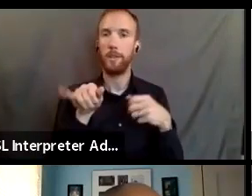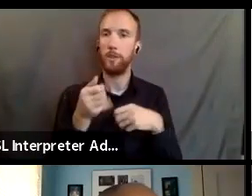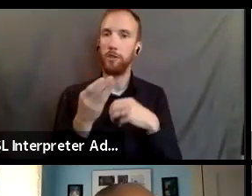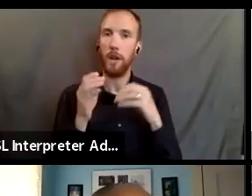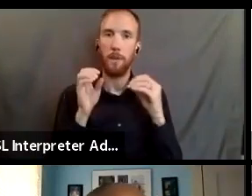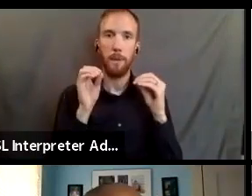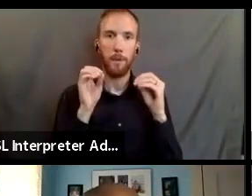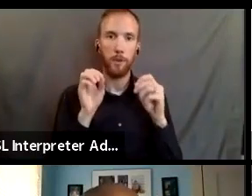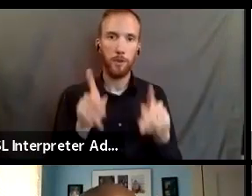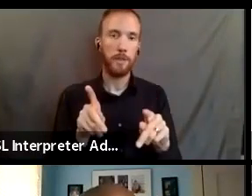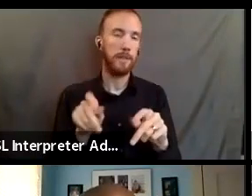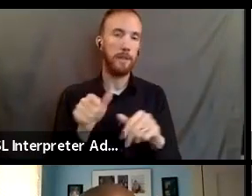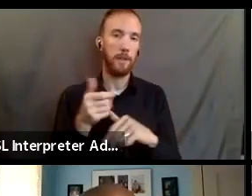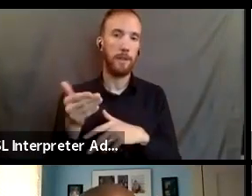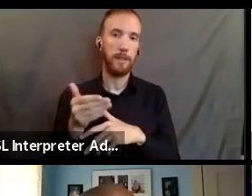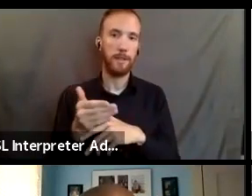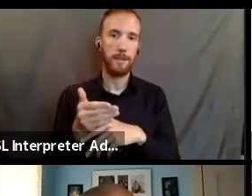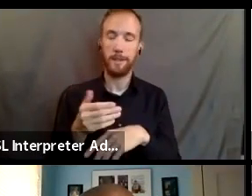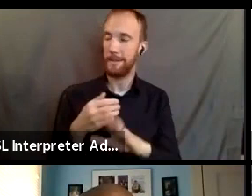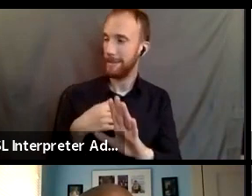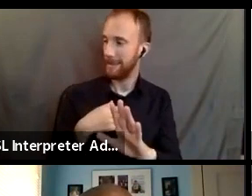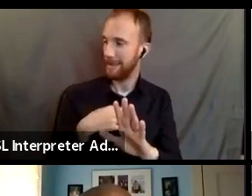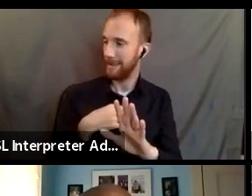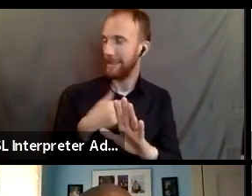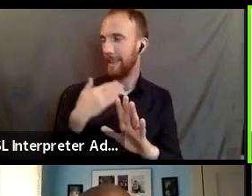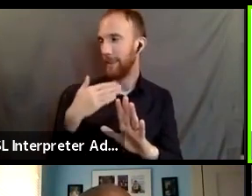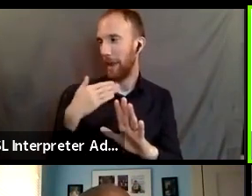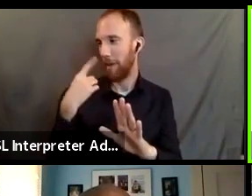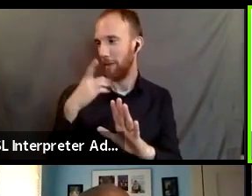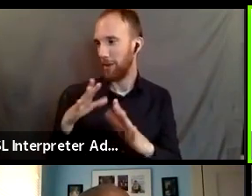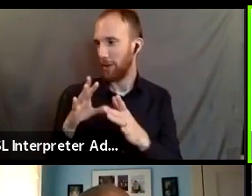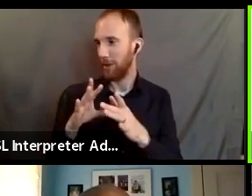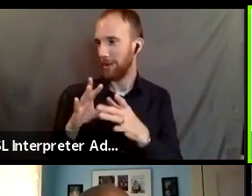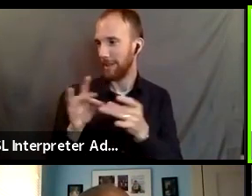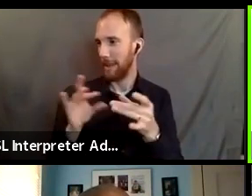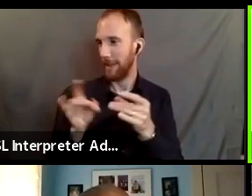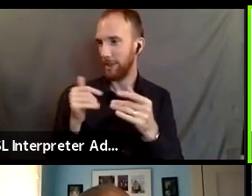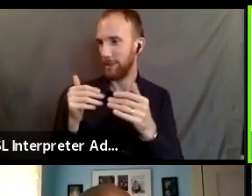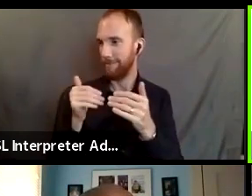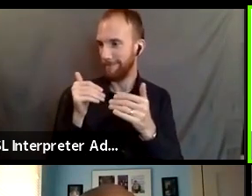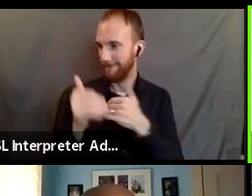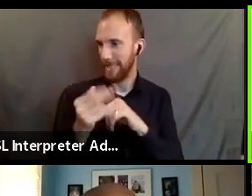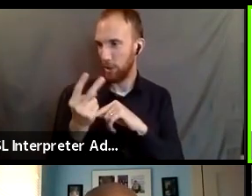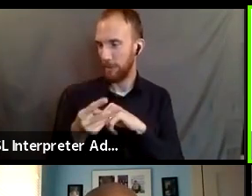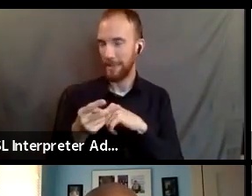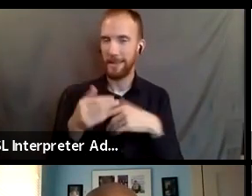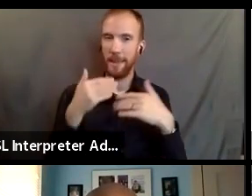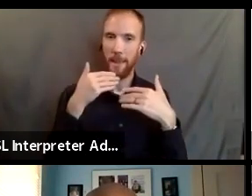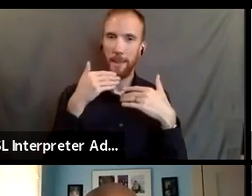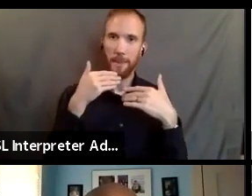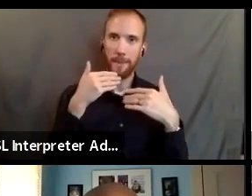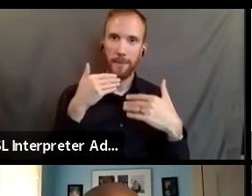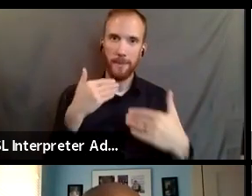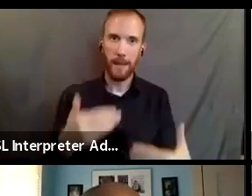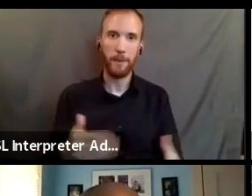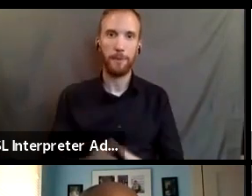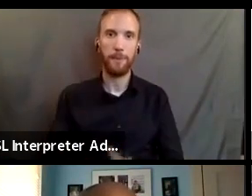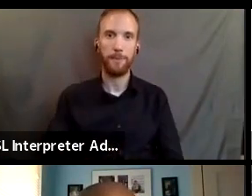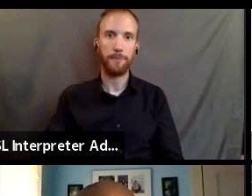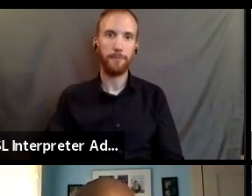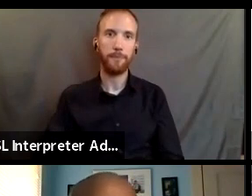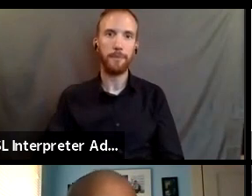are yes ma'am thank you for your comments you're beyond your two minutes thank you thank you